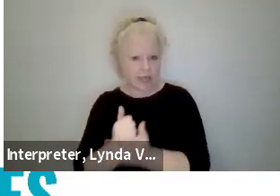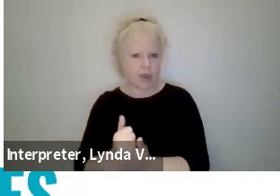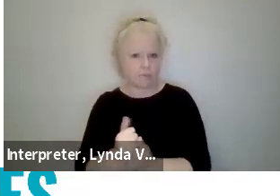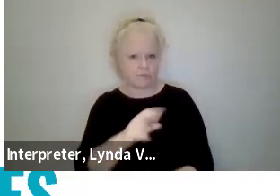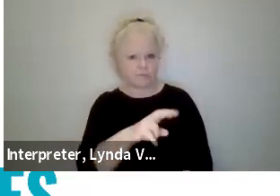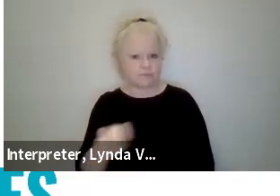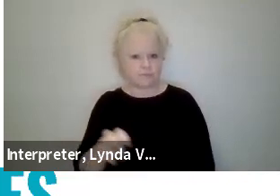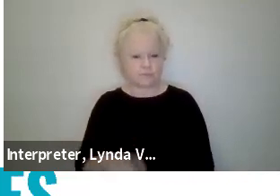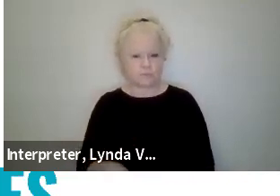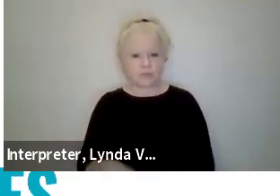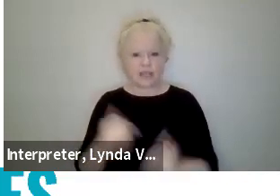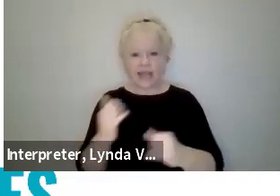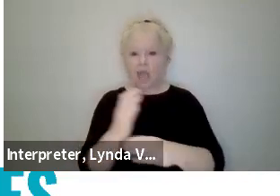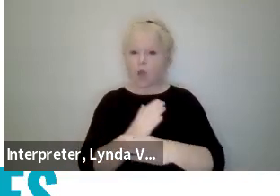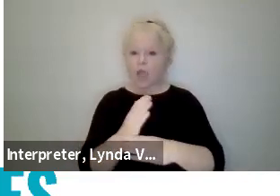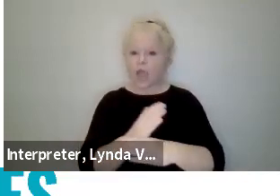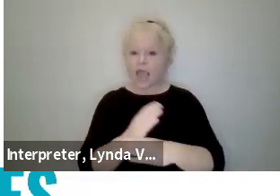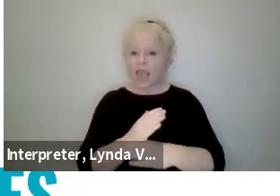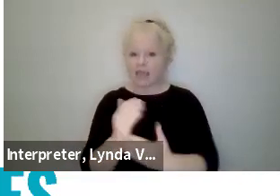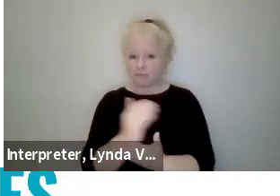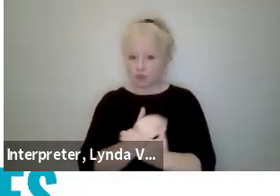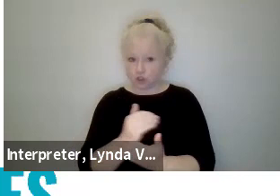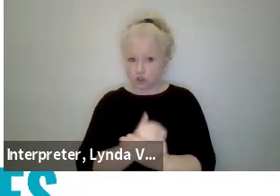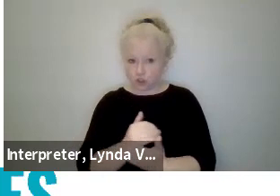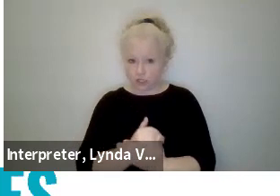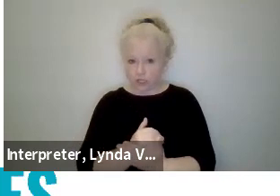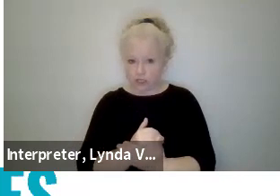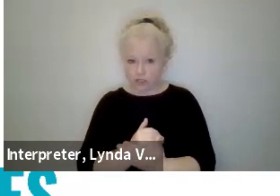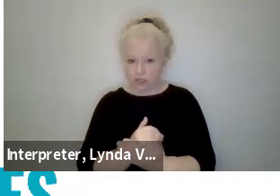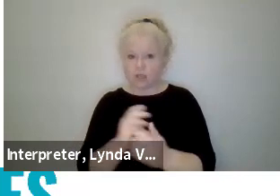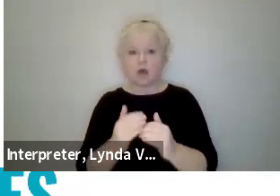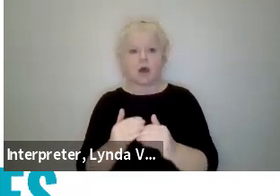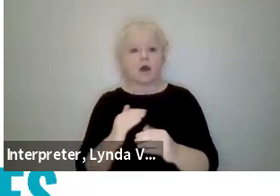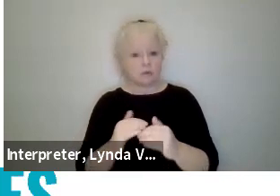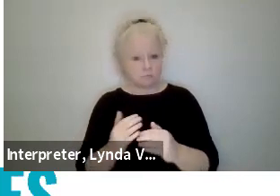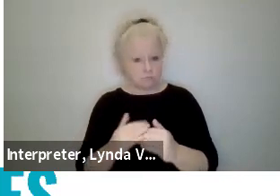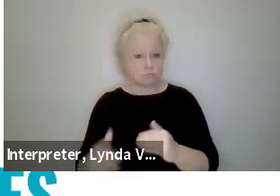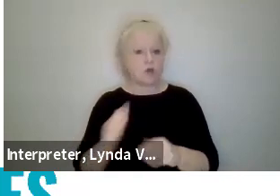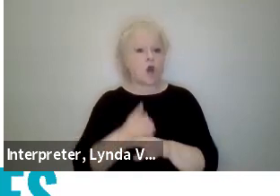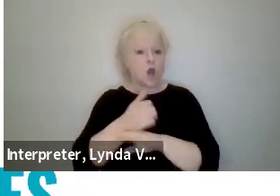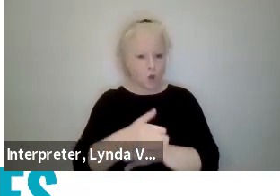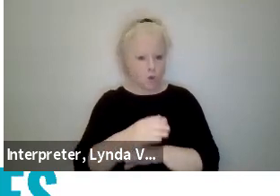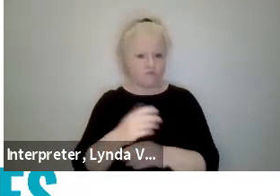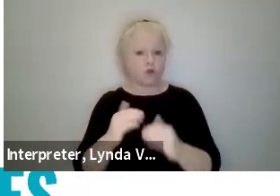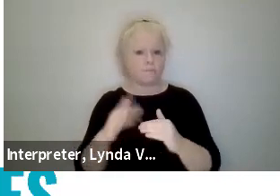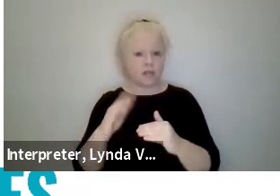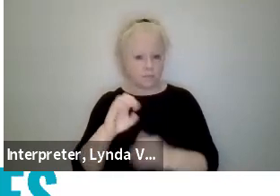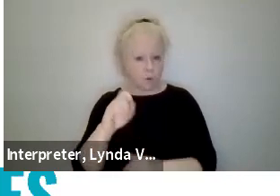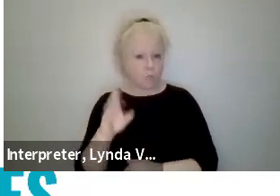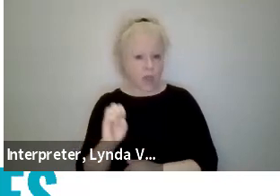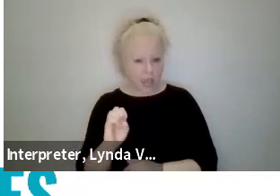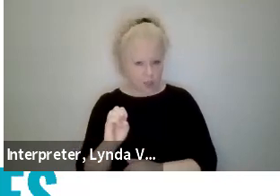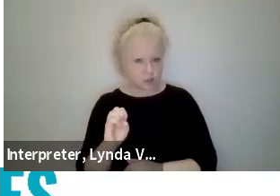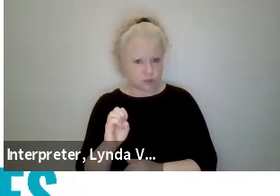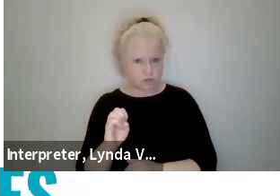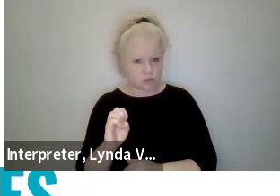you is the average wages. Our participants are earning above minimum wage consistently through both years. You can see as the